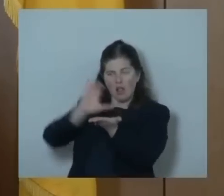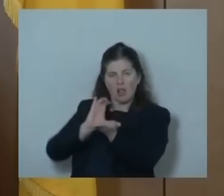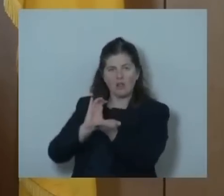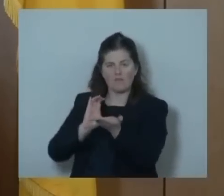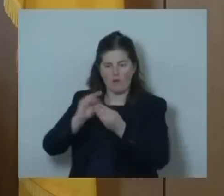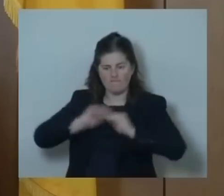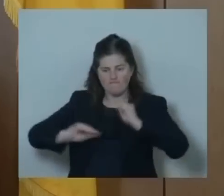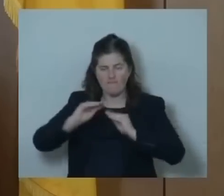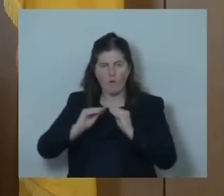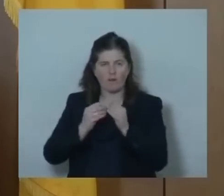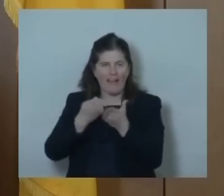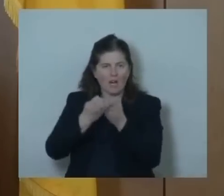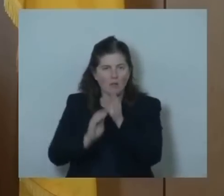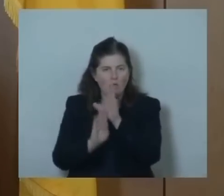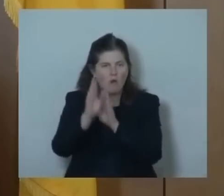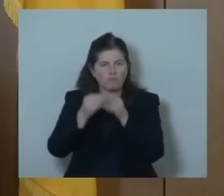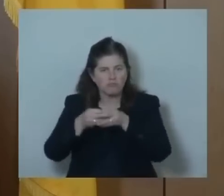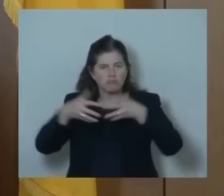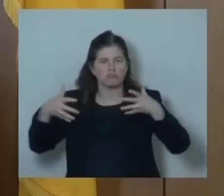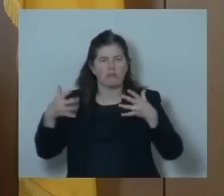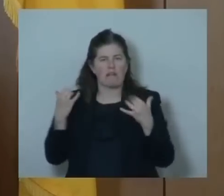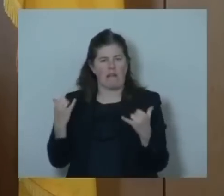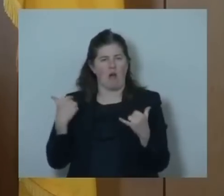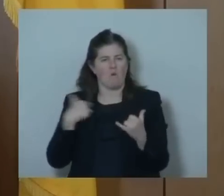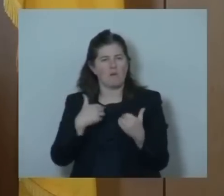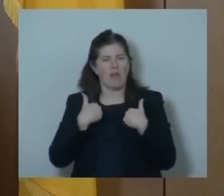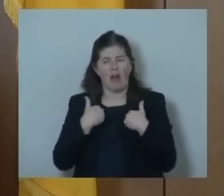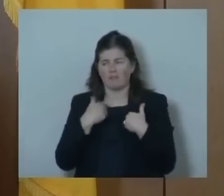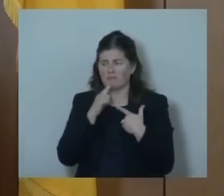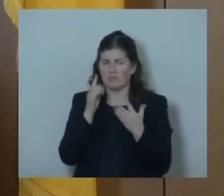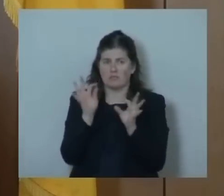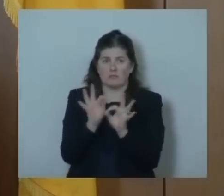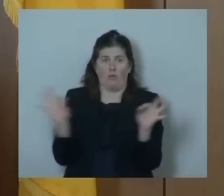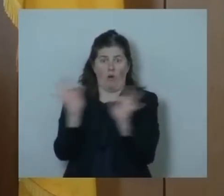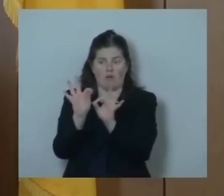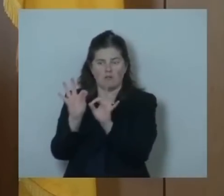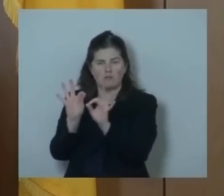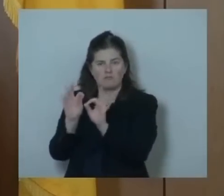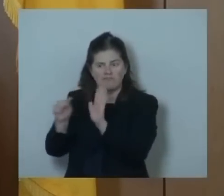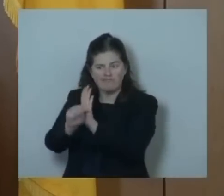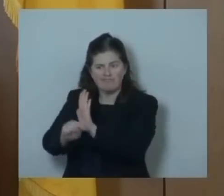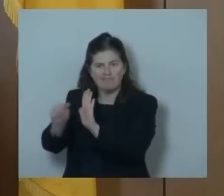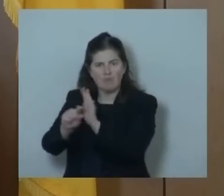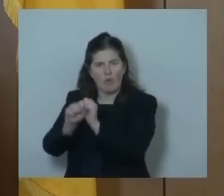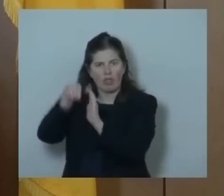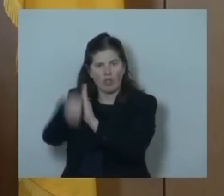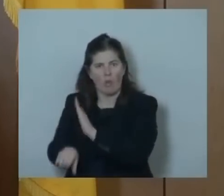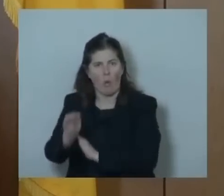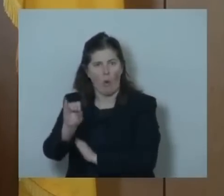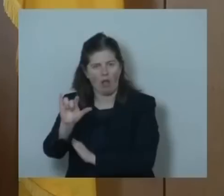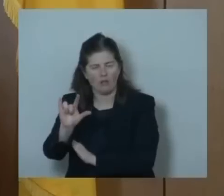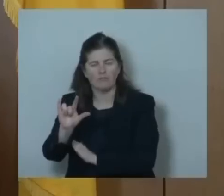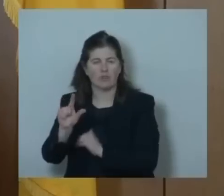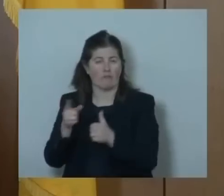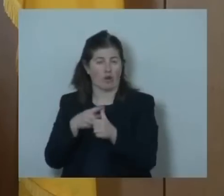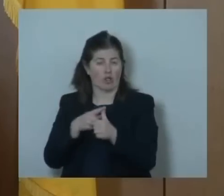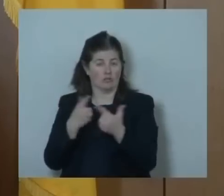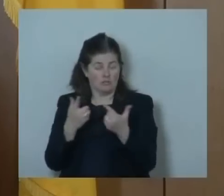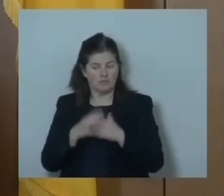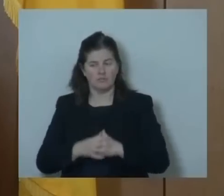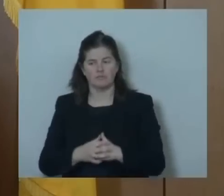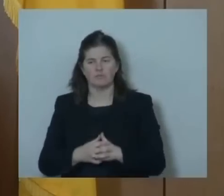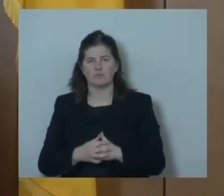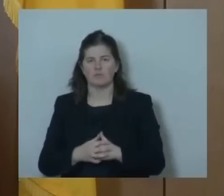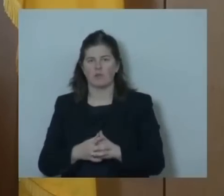and growth, and now we've got this significant issue to deal with. So the first thing is we're